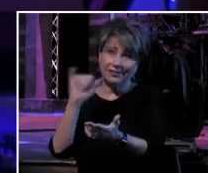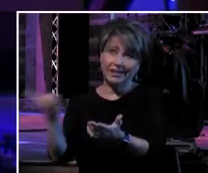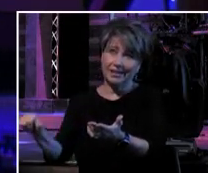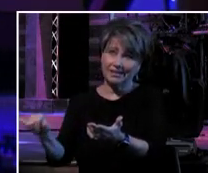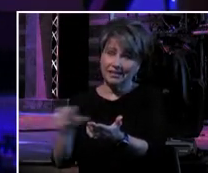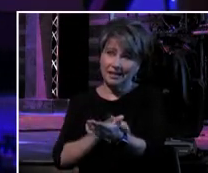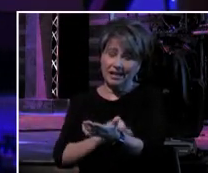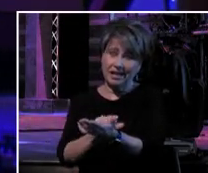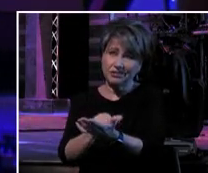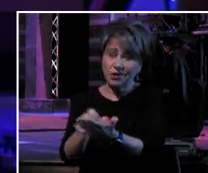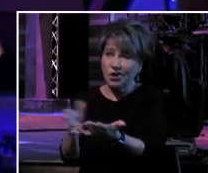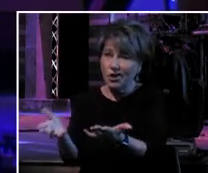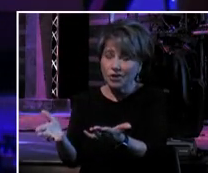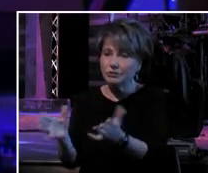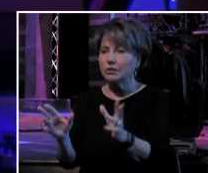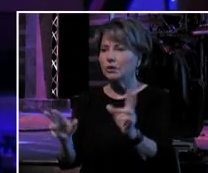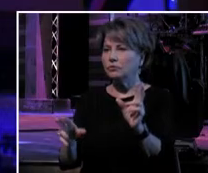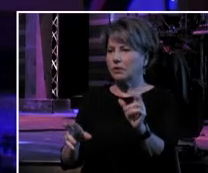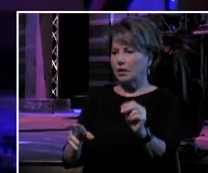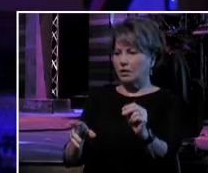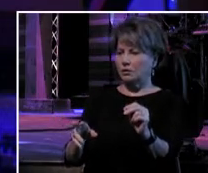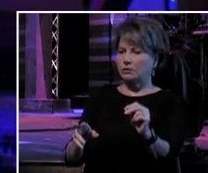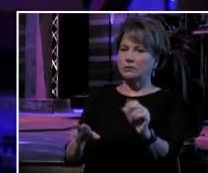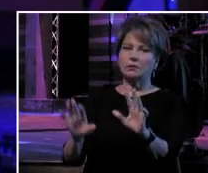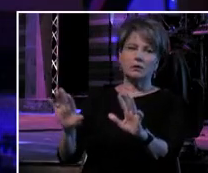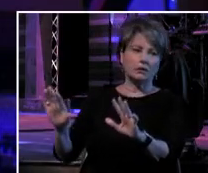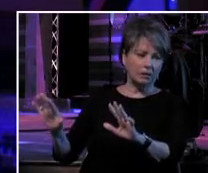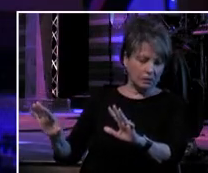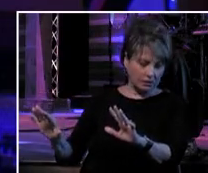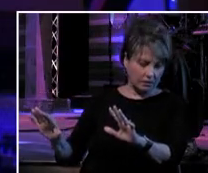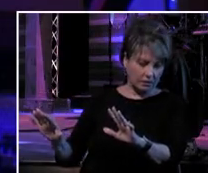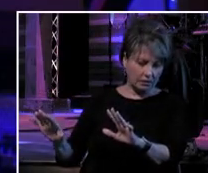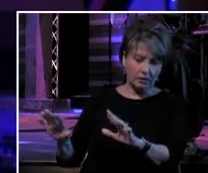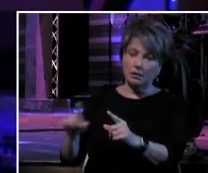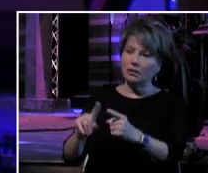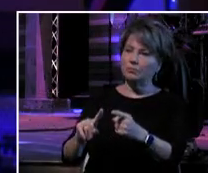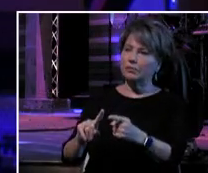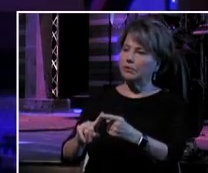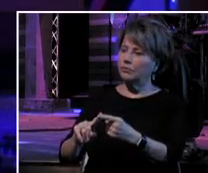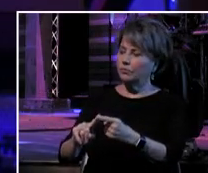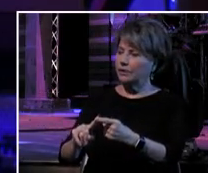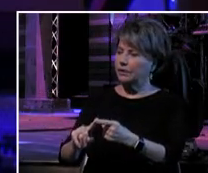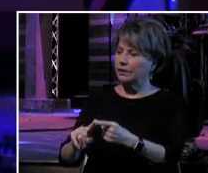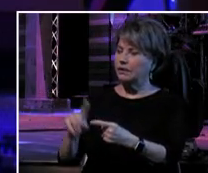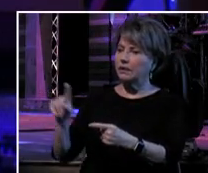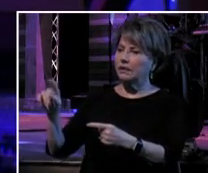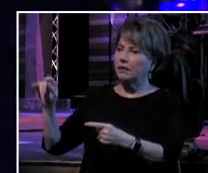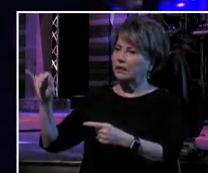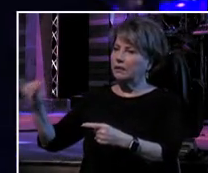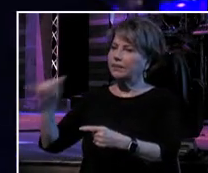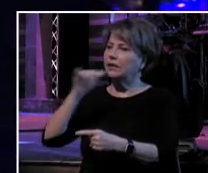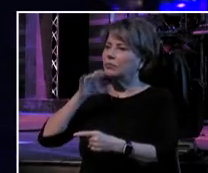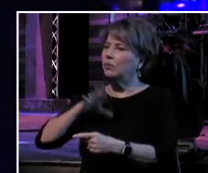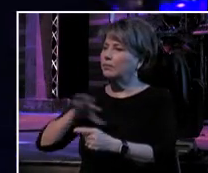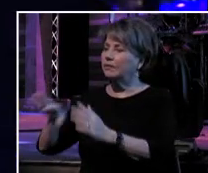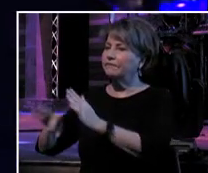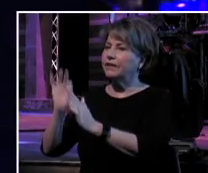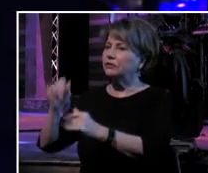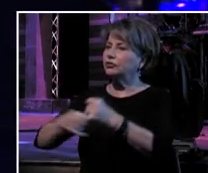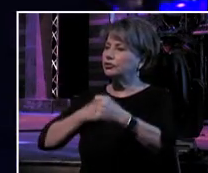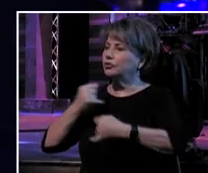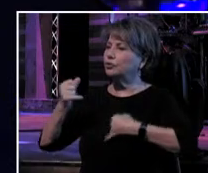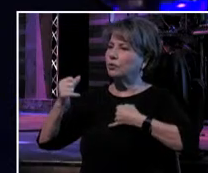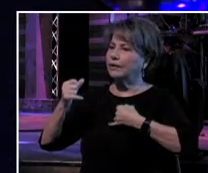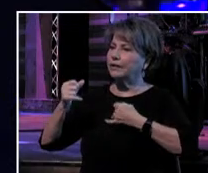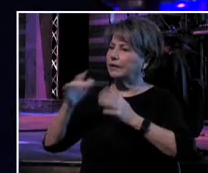were like, oh, no. We got our minds around that. But once she found her joy in Jesus, she said, every place I go is going to be